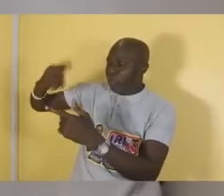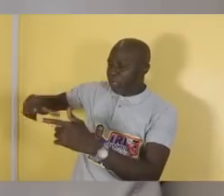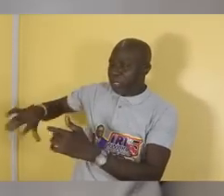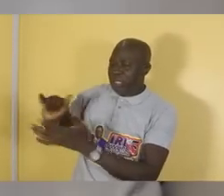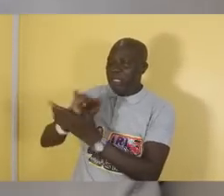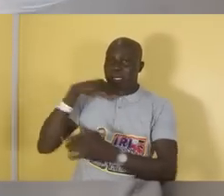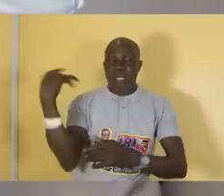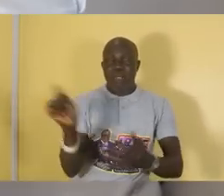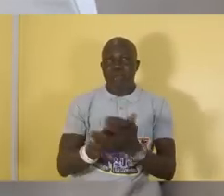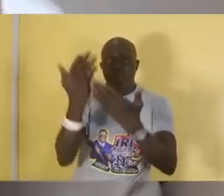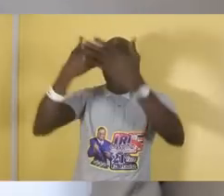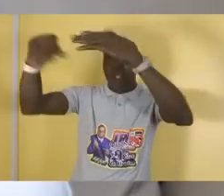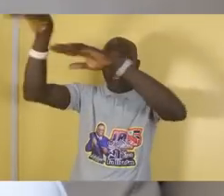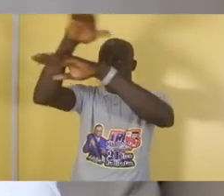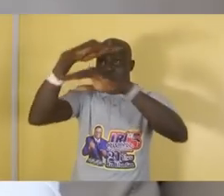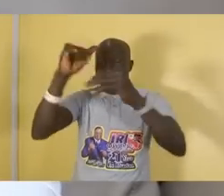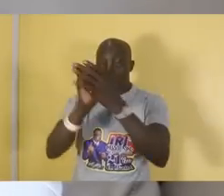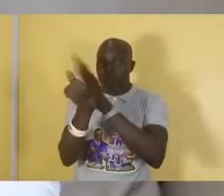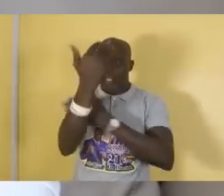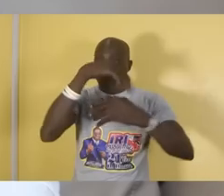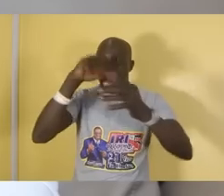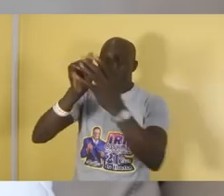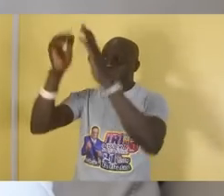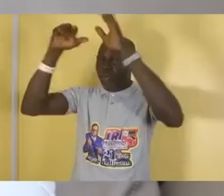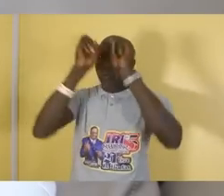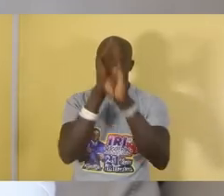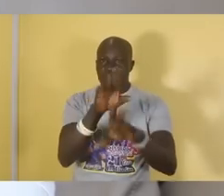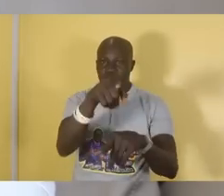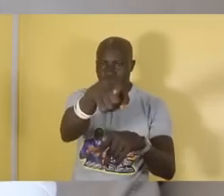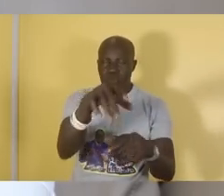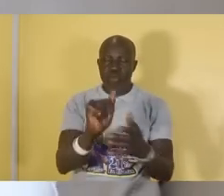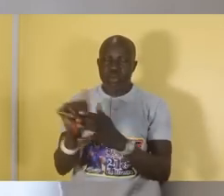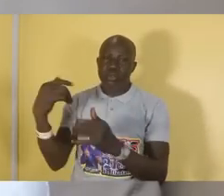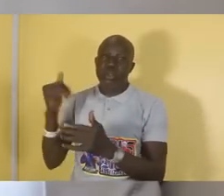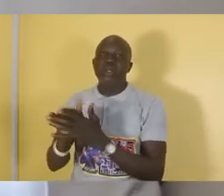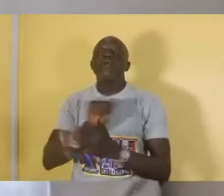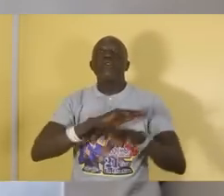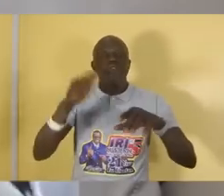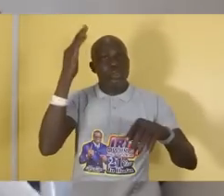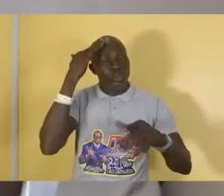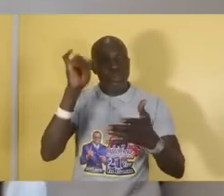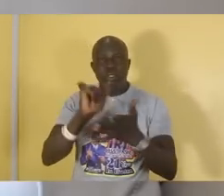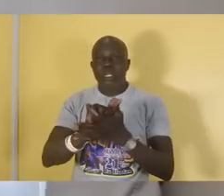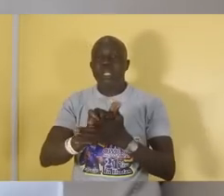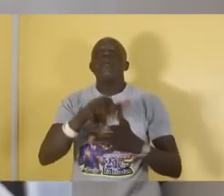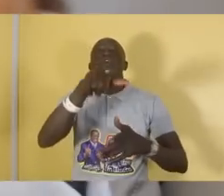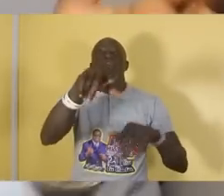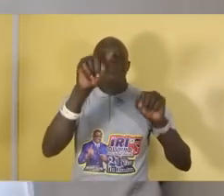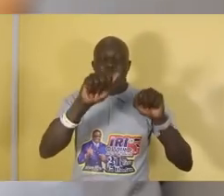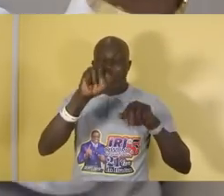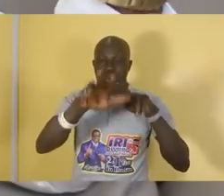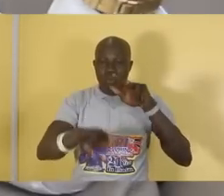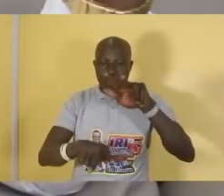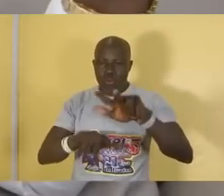incomparable help from above, Heaven will release to